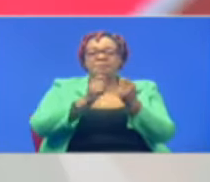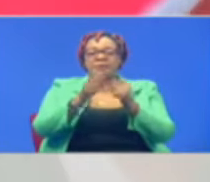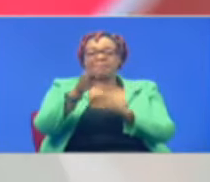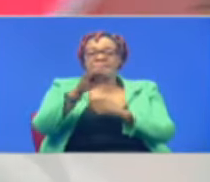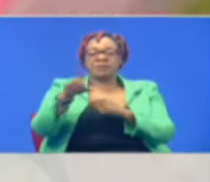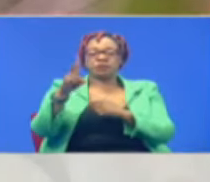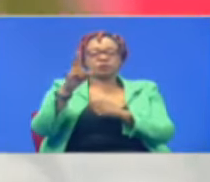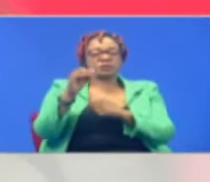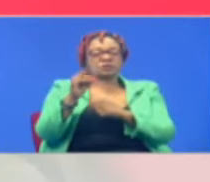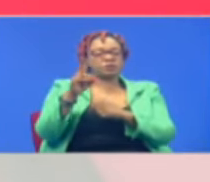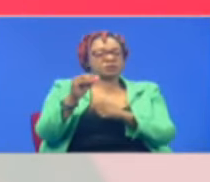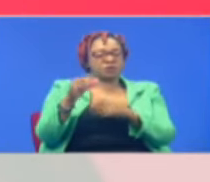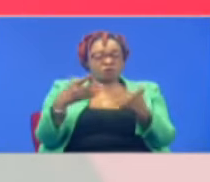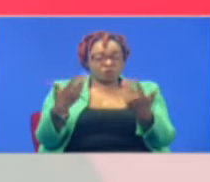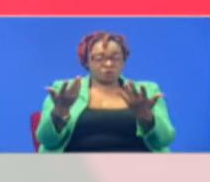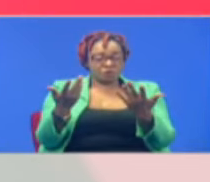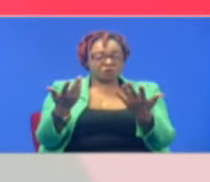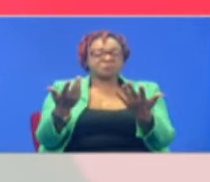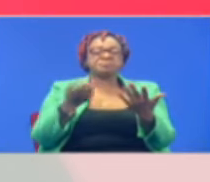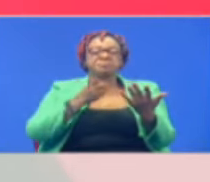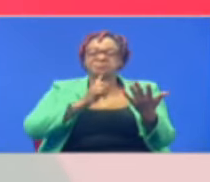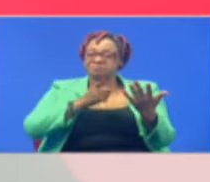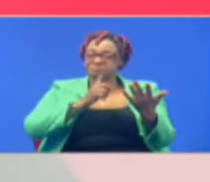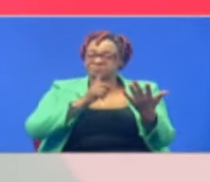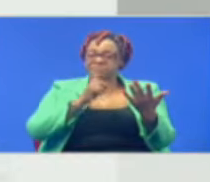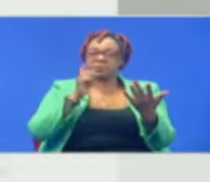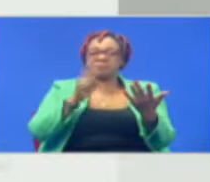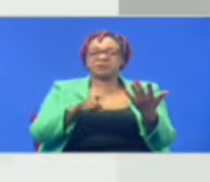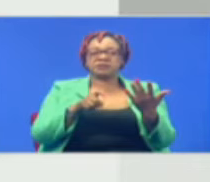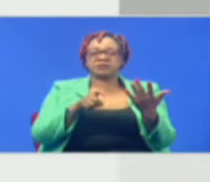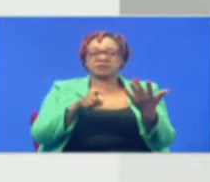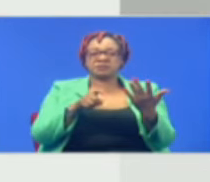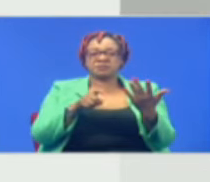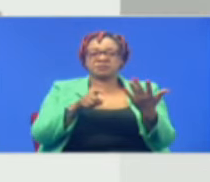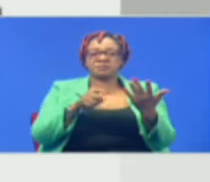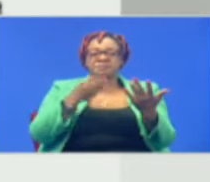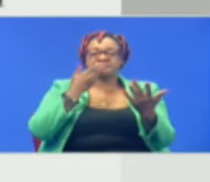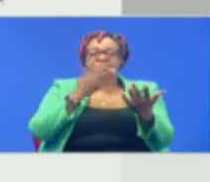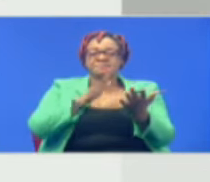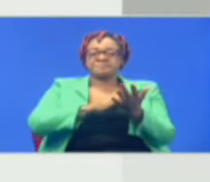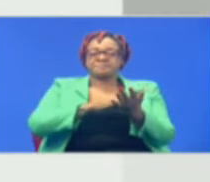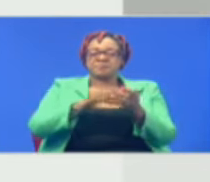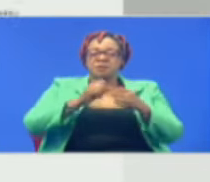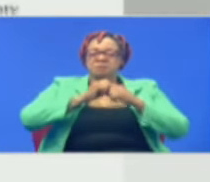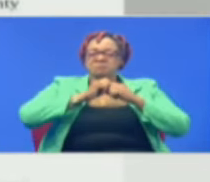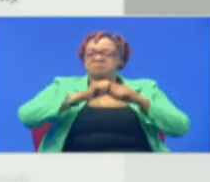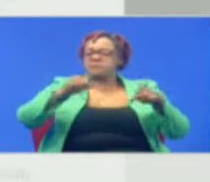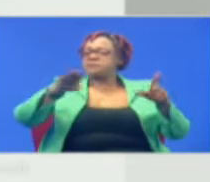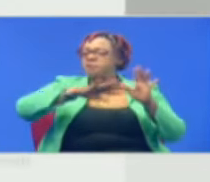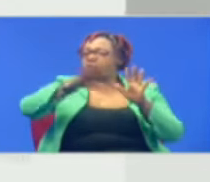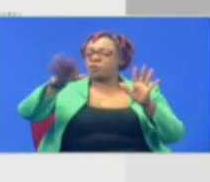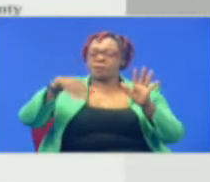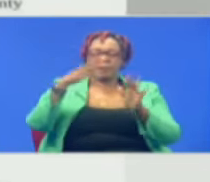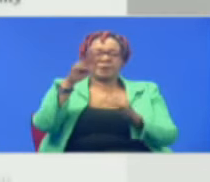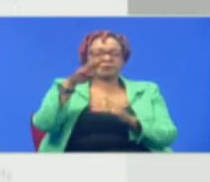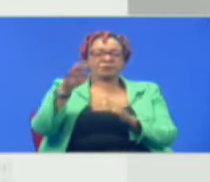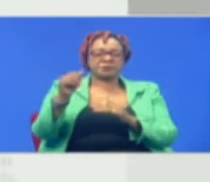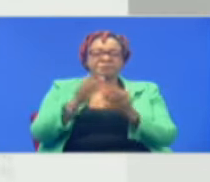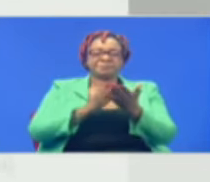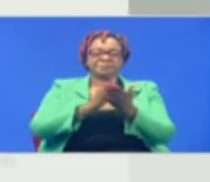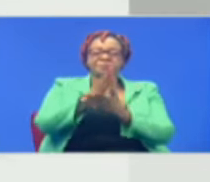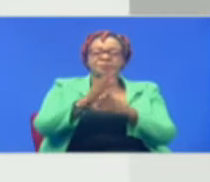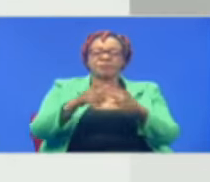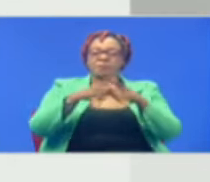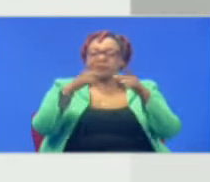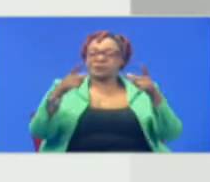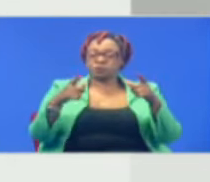or face their consequences. A letter addressed to all MCAs through the majority leaders of those